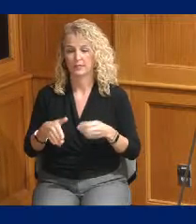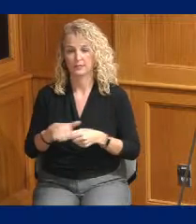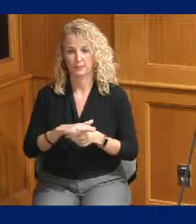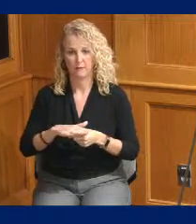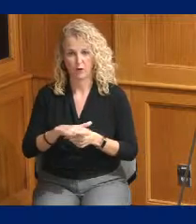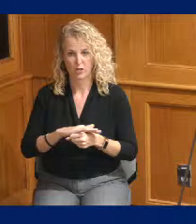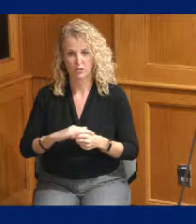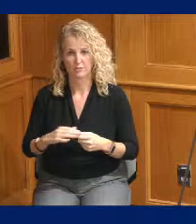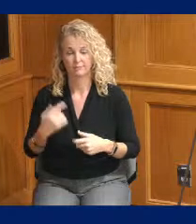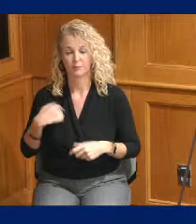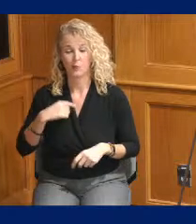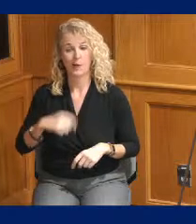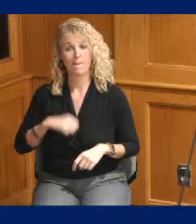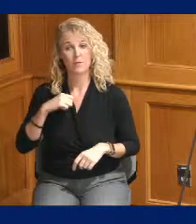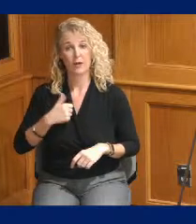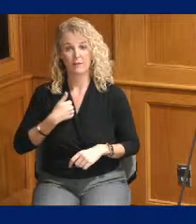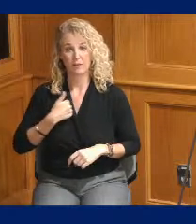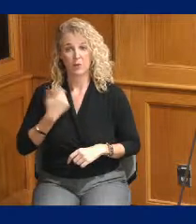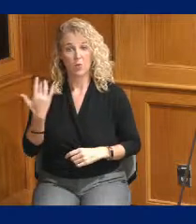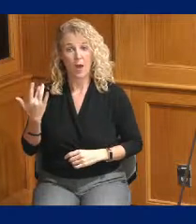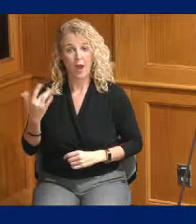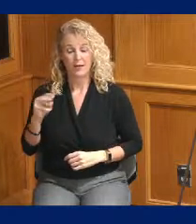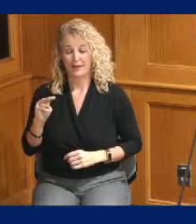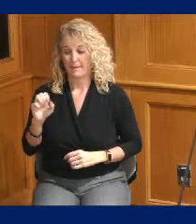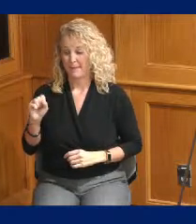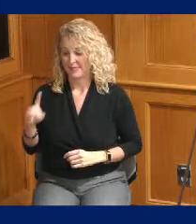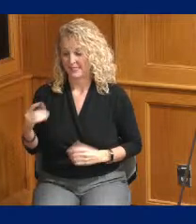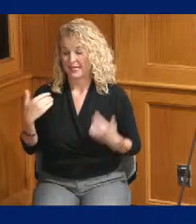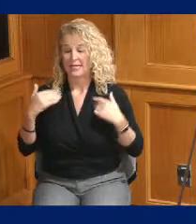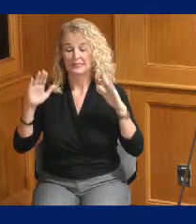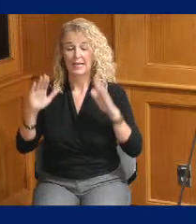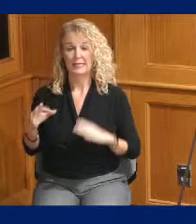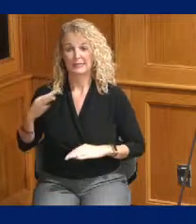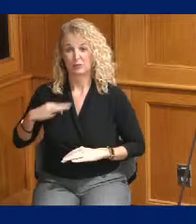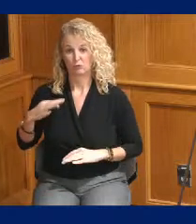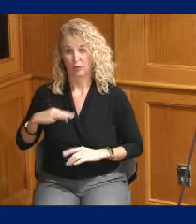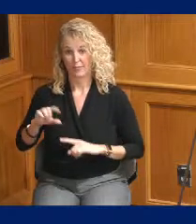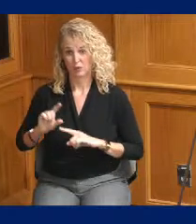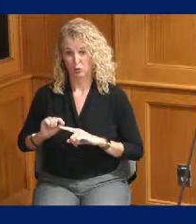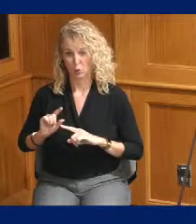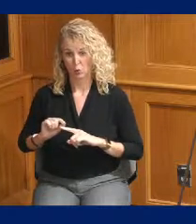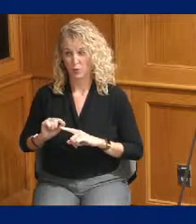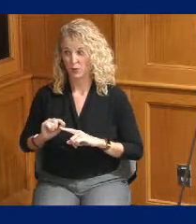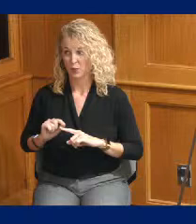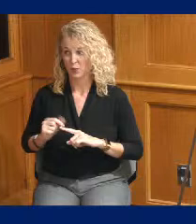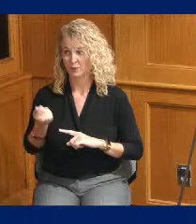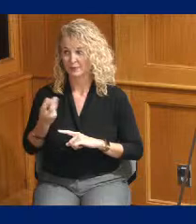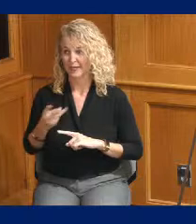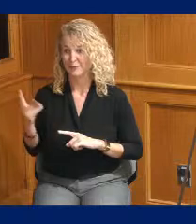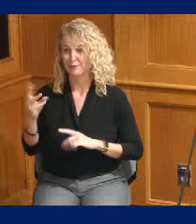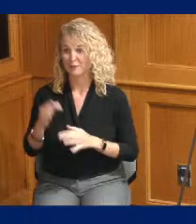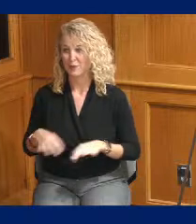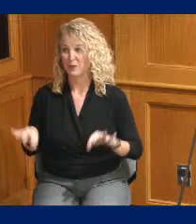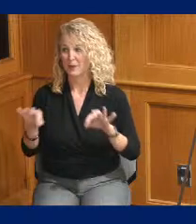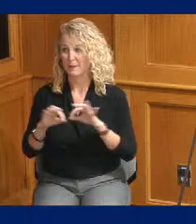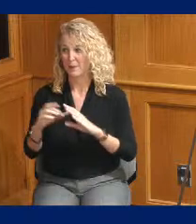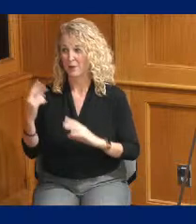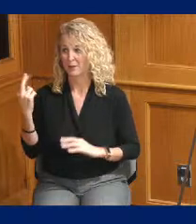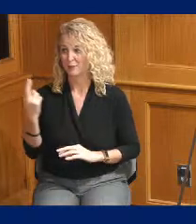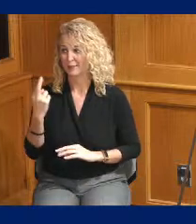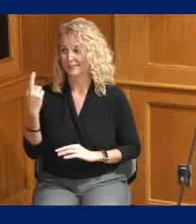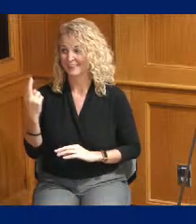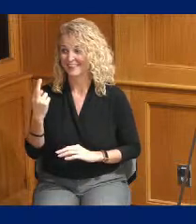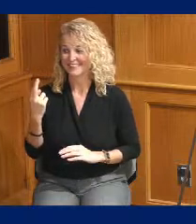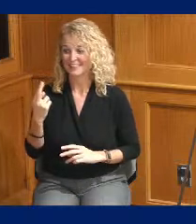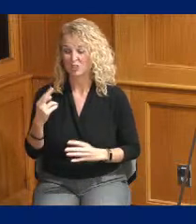We are very proud of the fact that MSD has an excellent credit rating, and a couple of the key factors are those last two in terms of